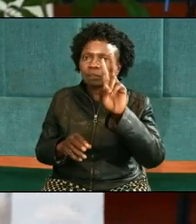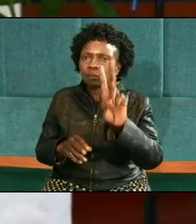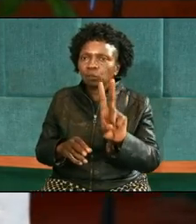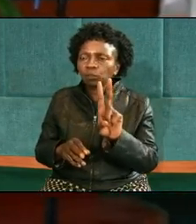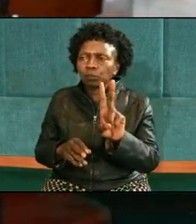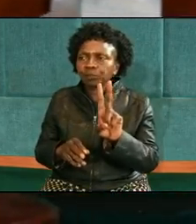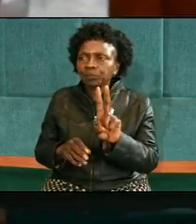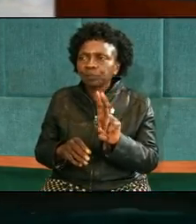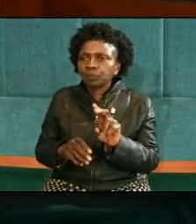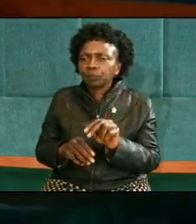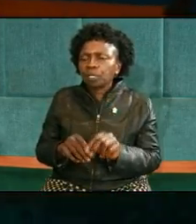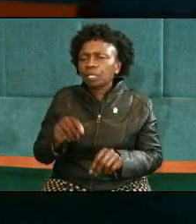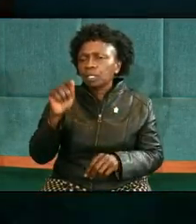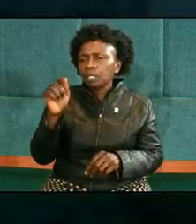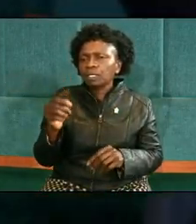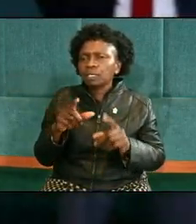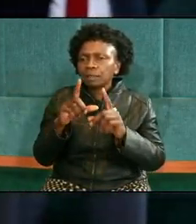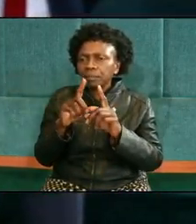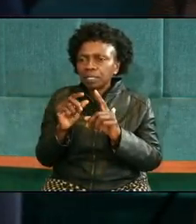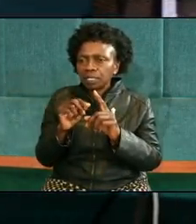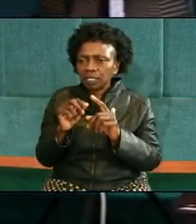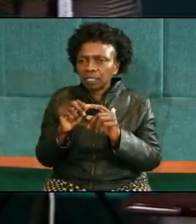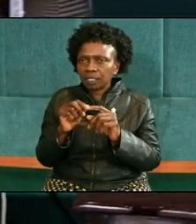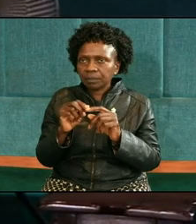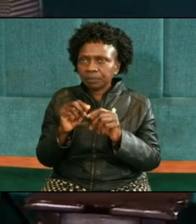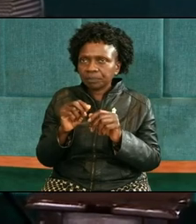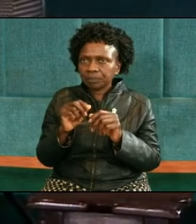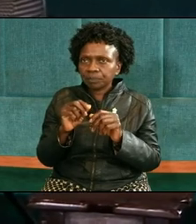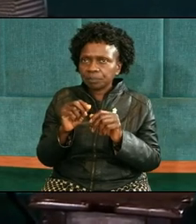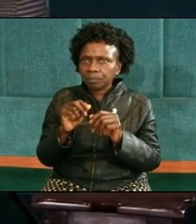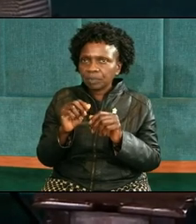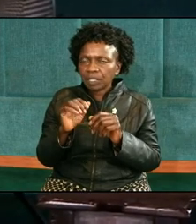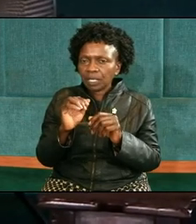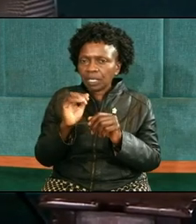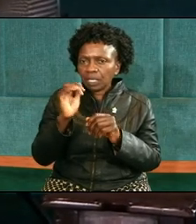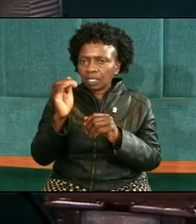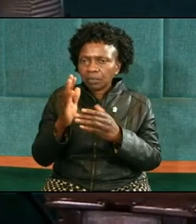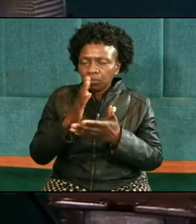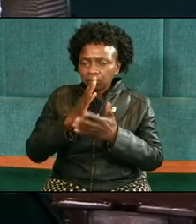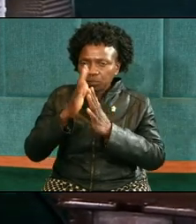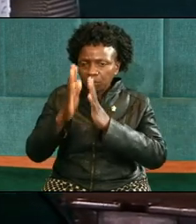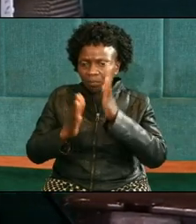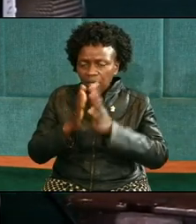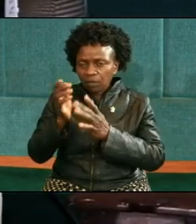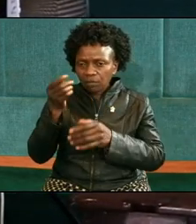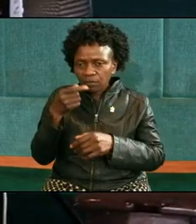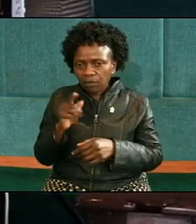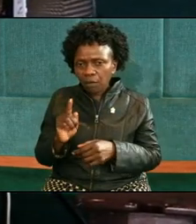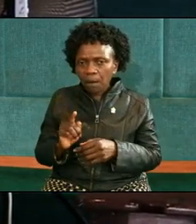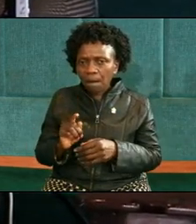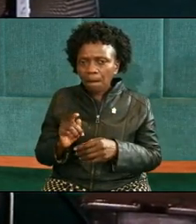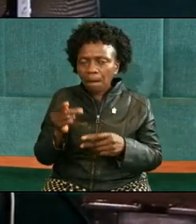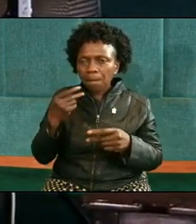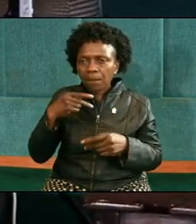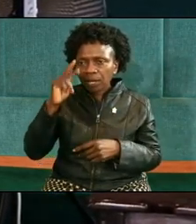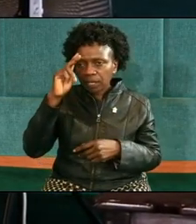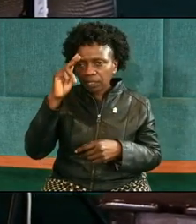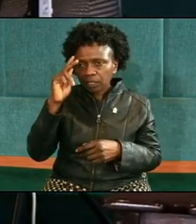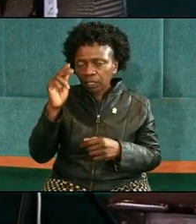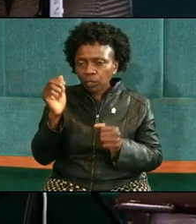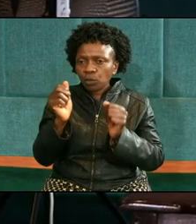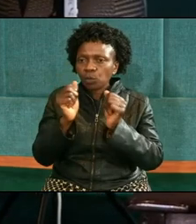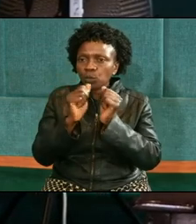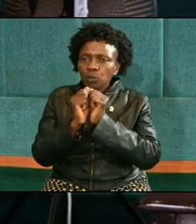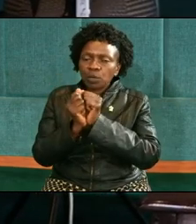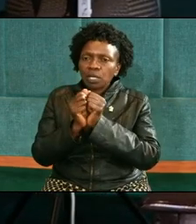This particular message is designed for parents with children who have not